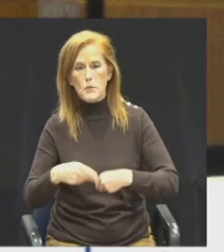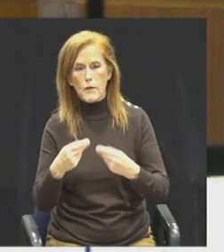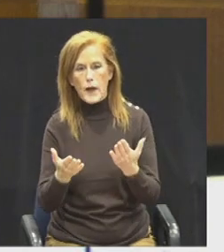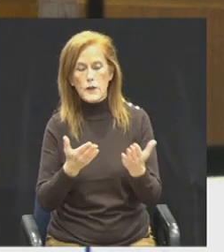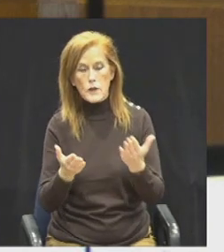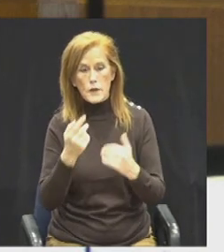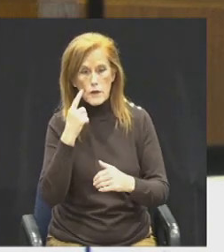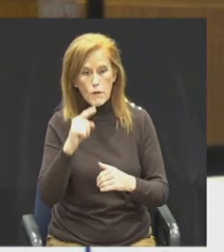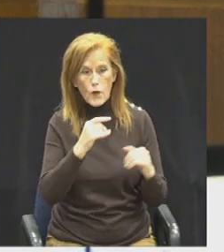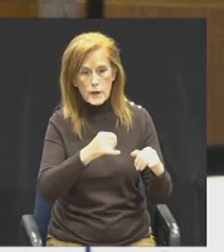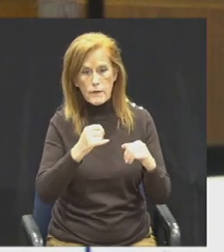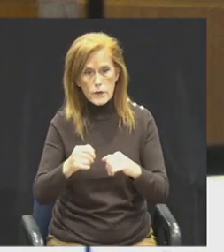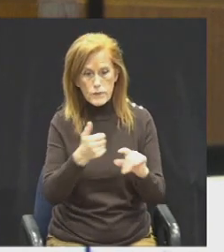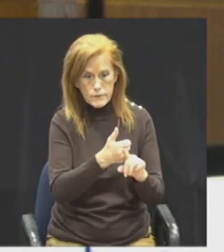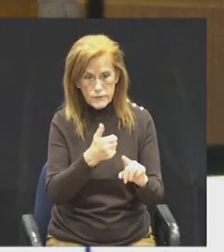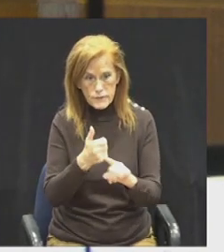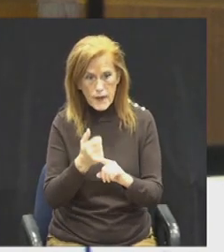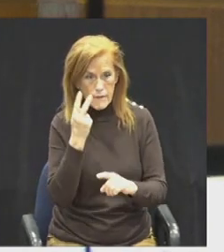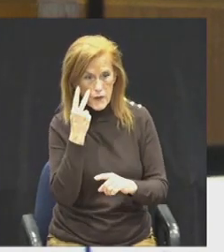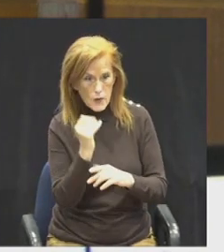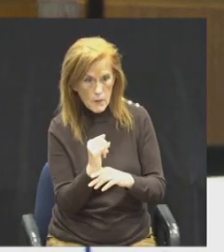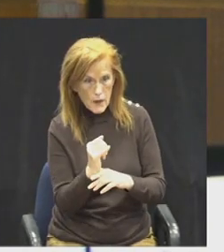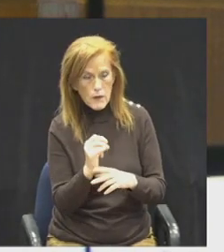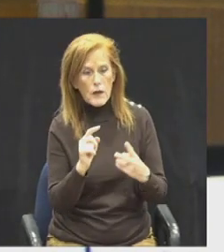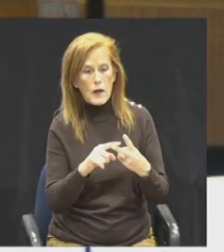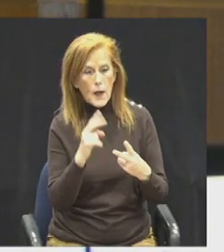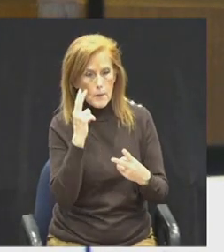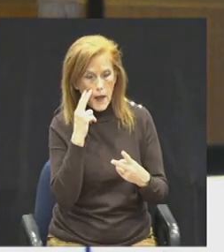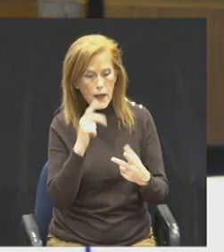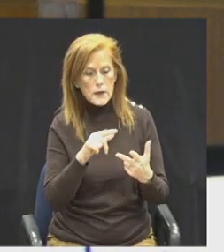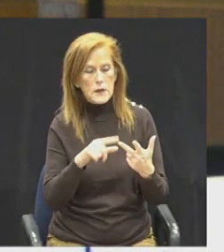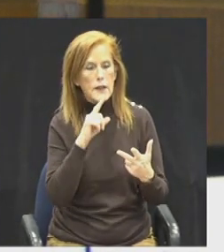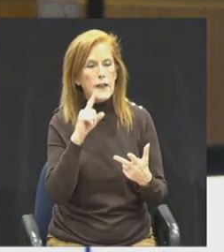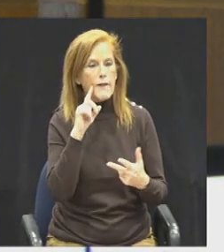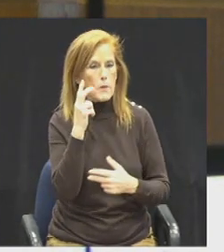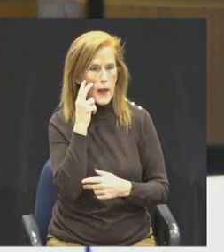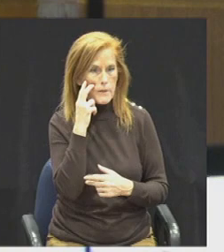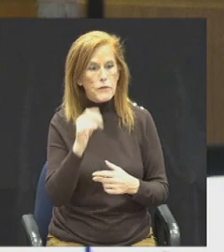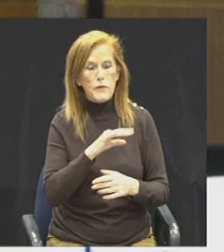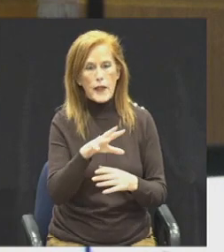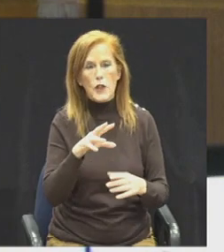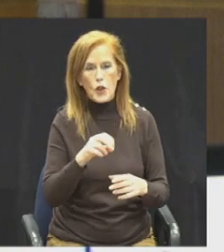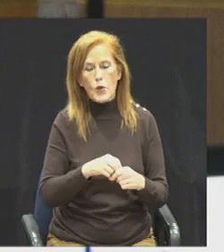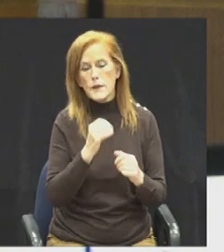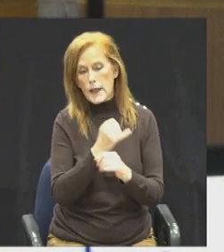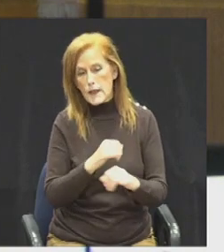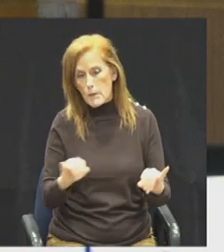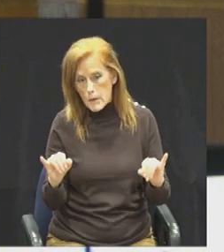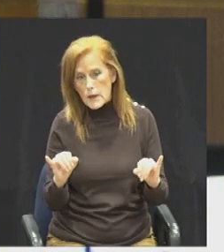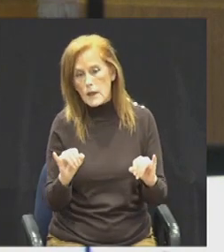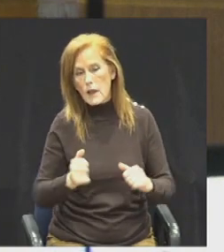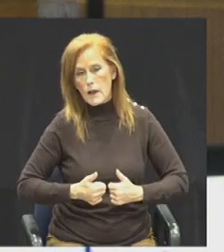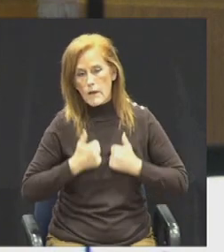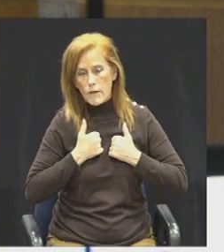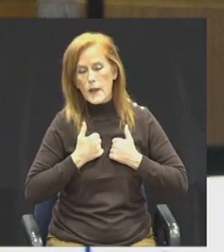provides services to individuals that are visually impaired, blind, and deafblind, which include independent living